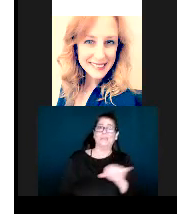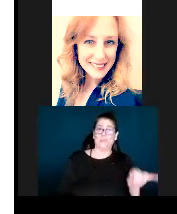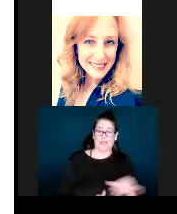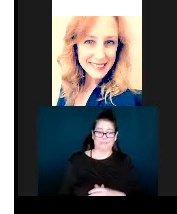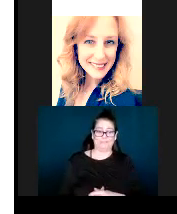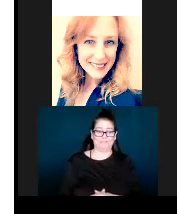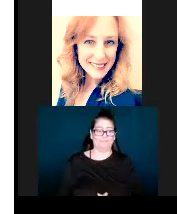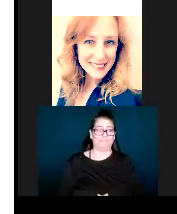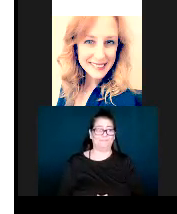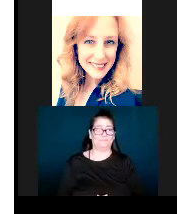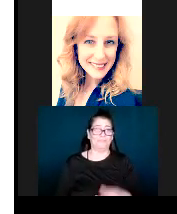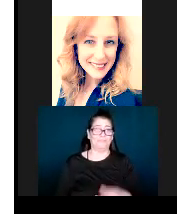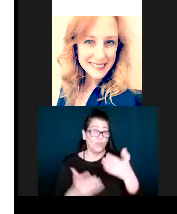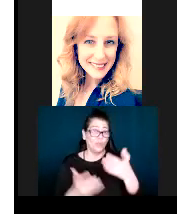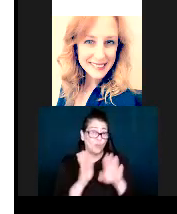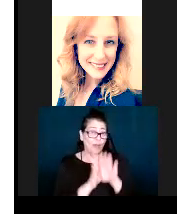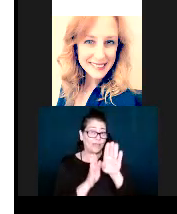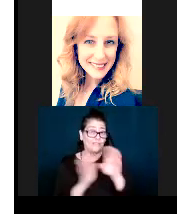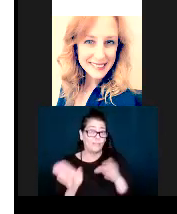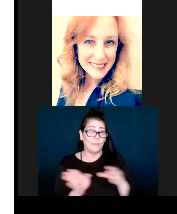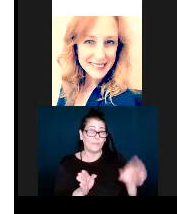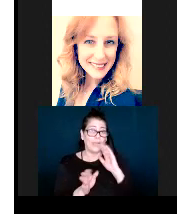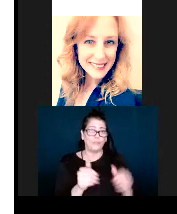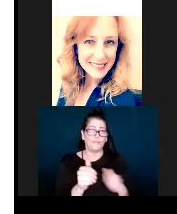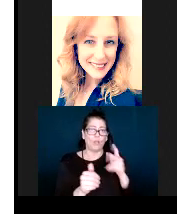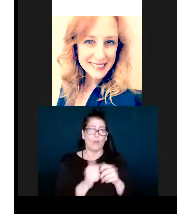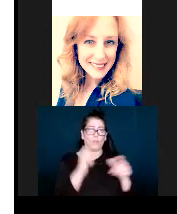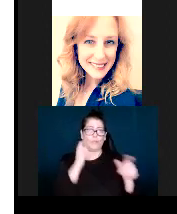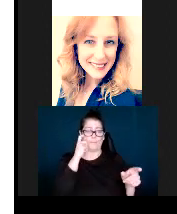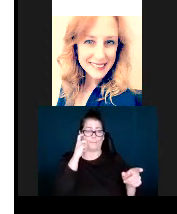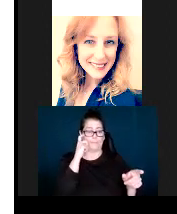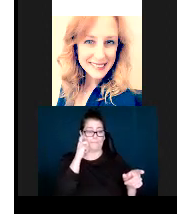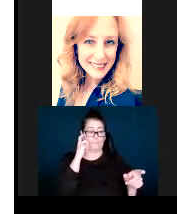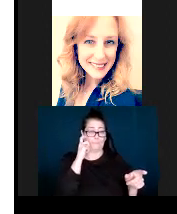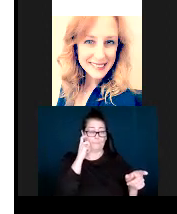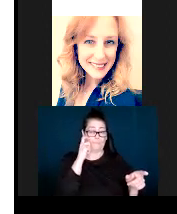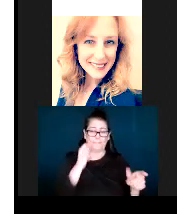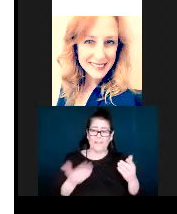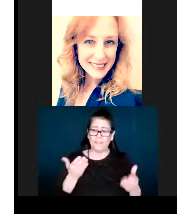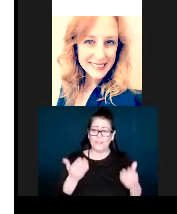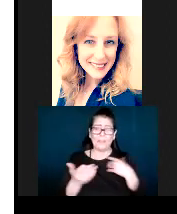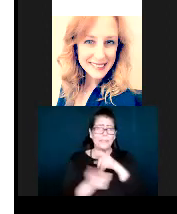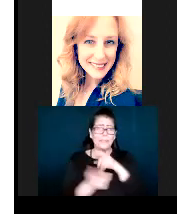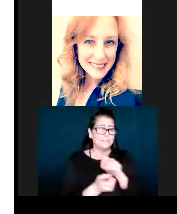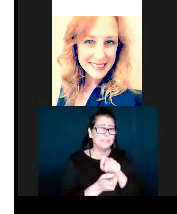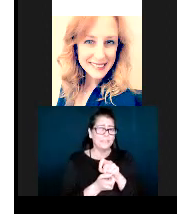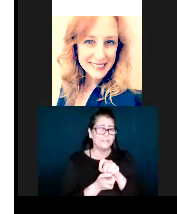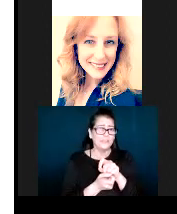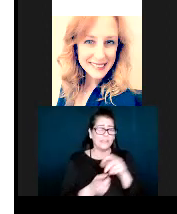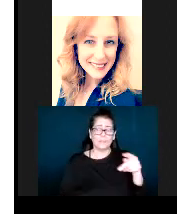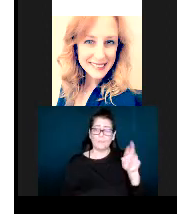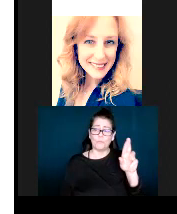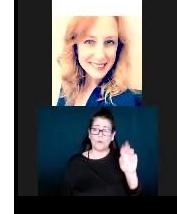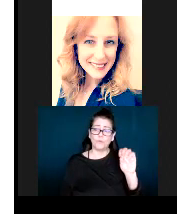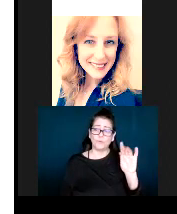And you want to develop a plan for follow-up with the survivor. There may be specific protocols from your agency,